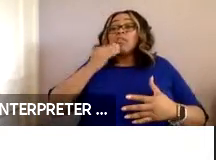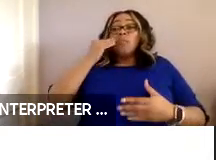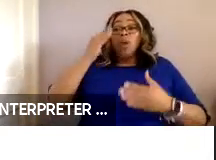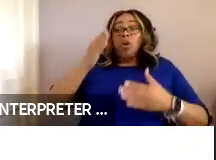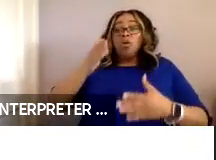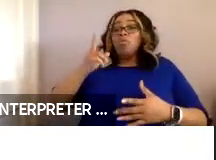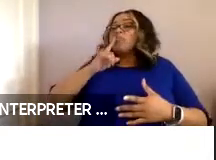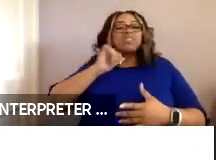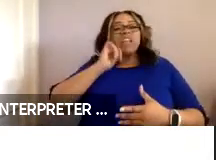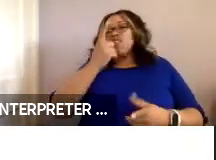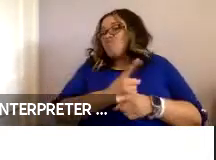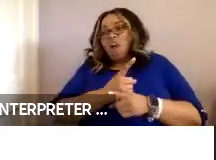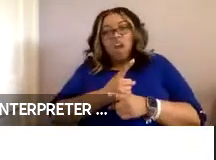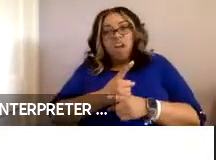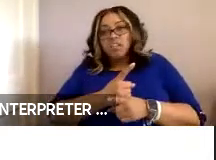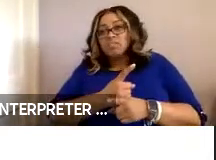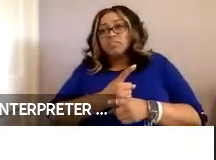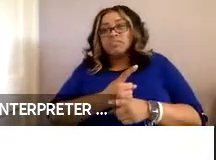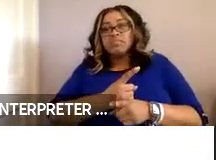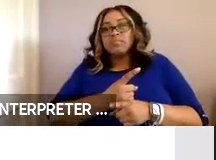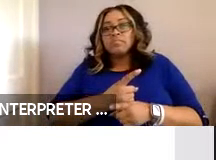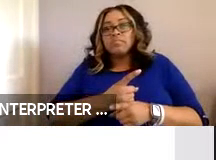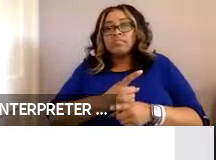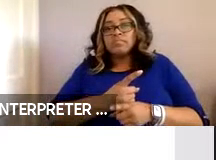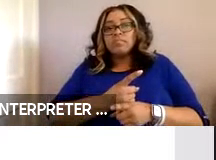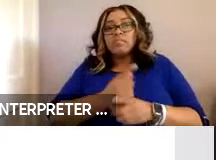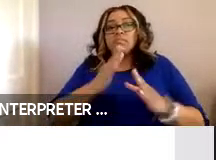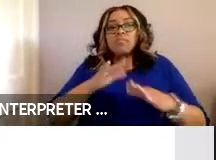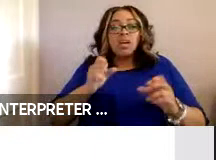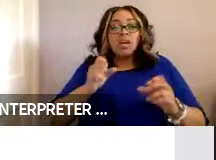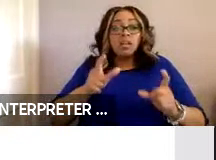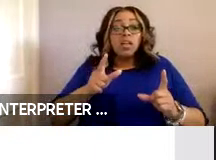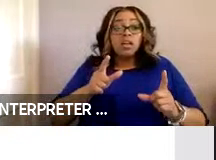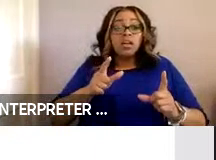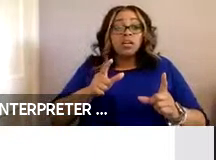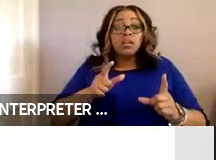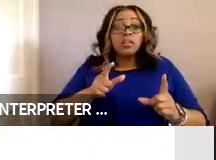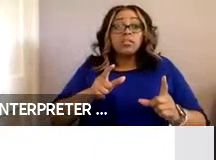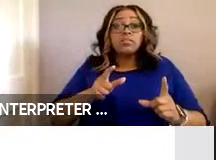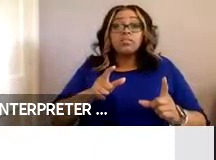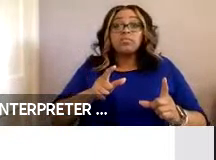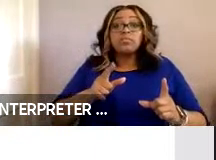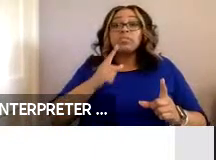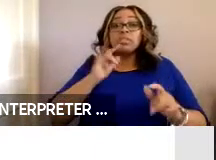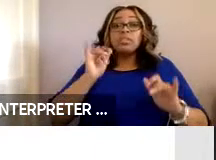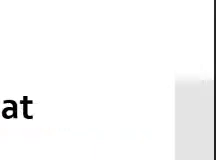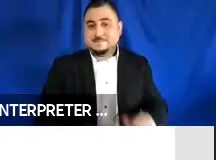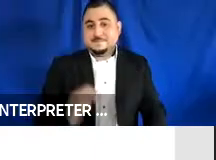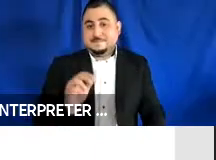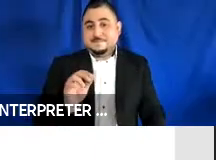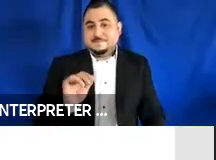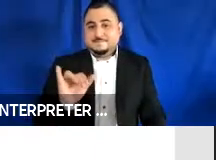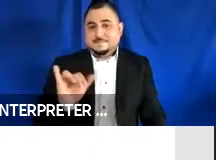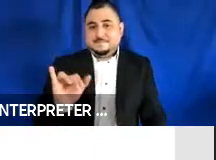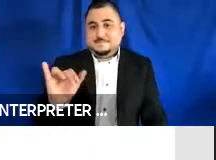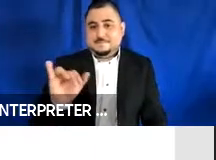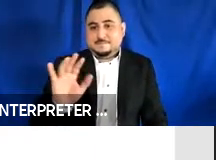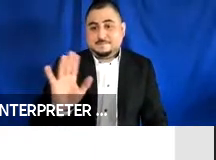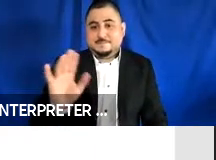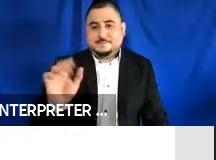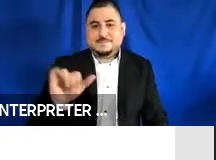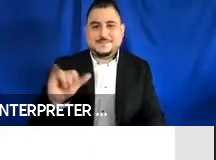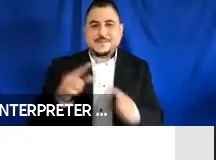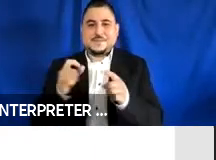was inaccurate. Next slide. And similarly, from interviewing drivers,